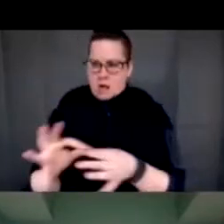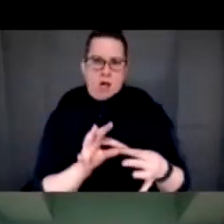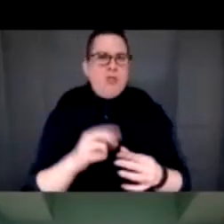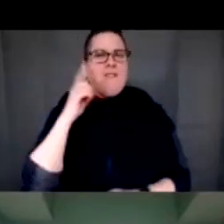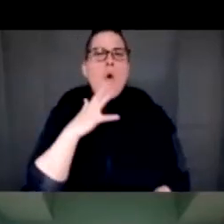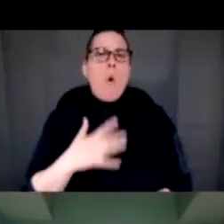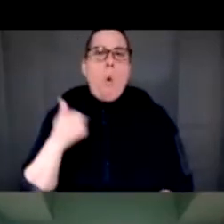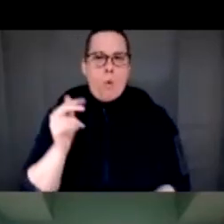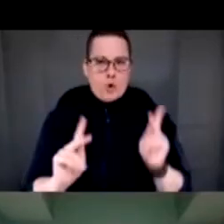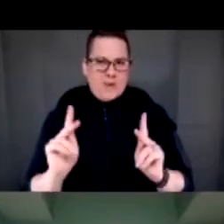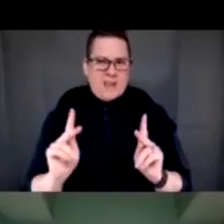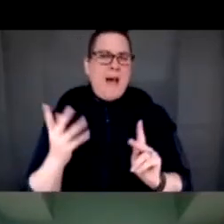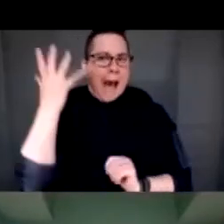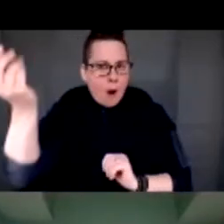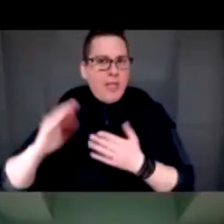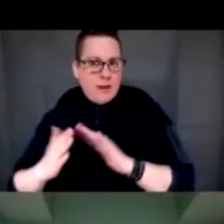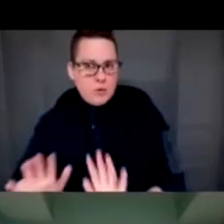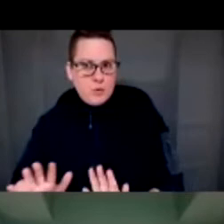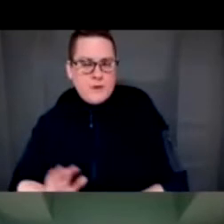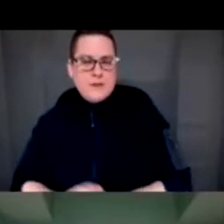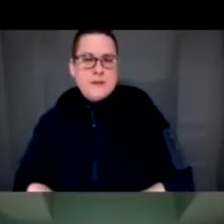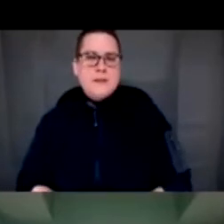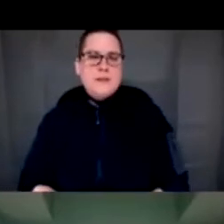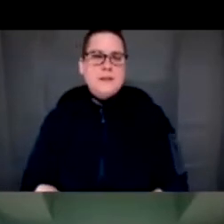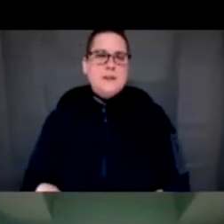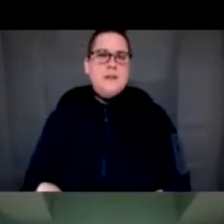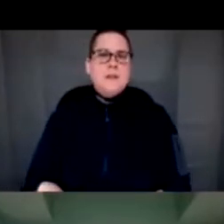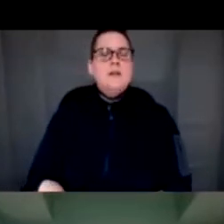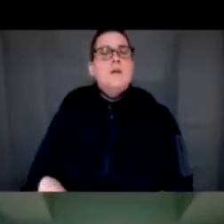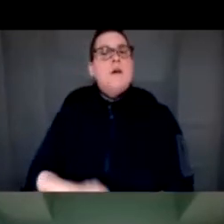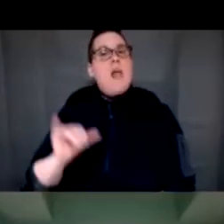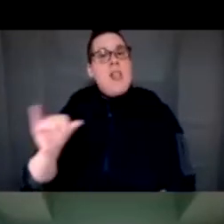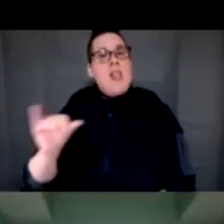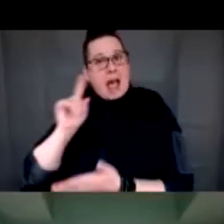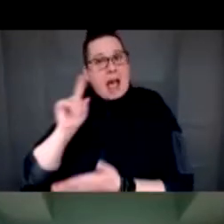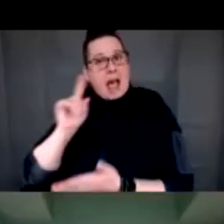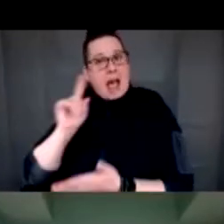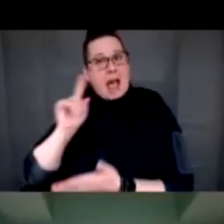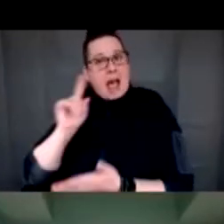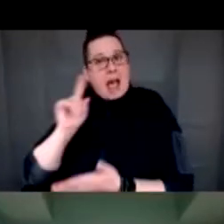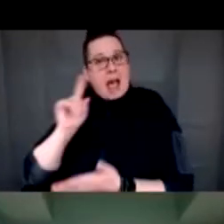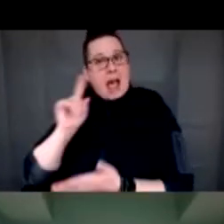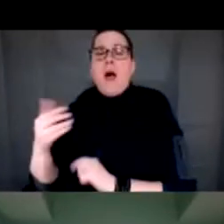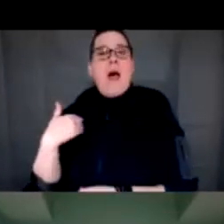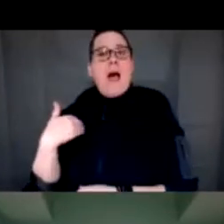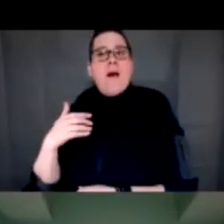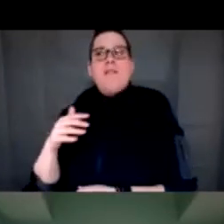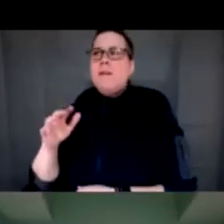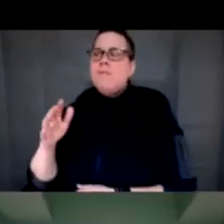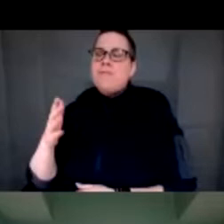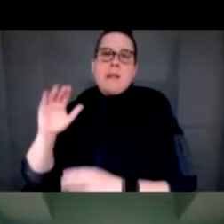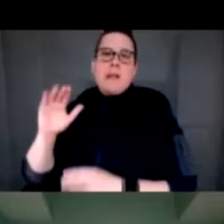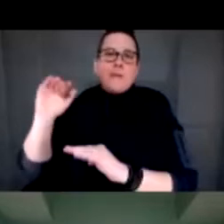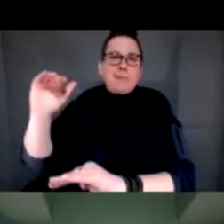in the community. And from that research, we've learned that disability and activities of daily living